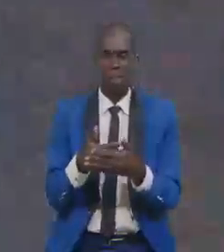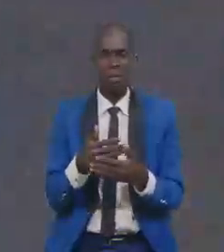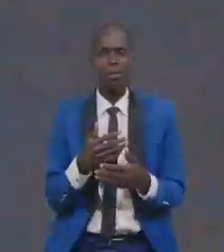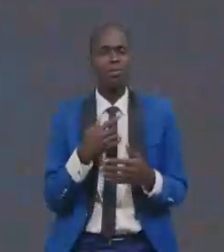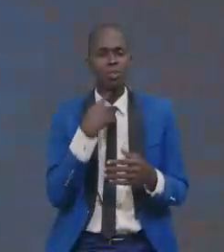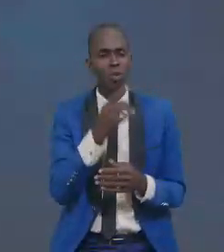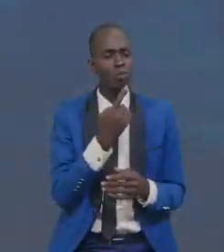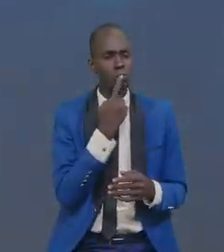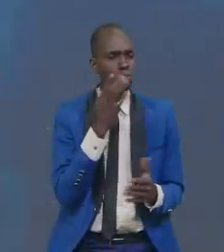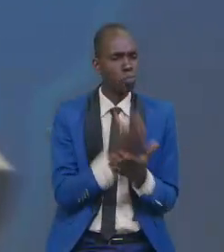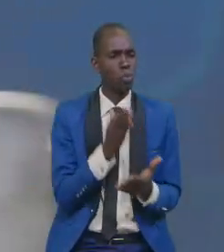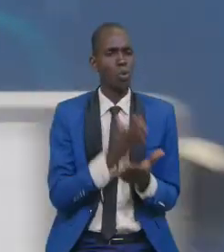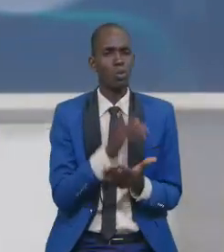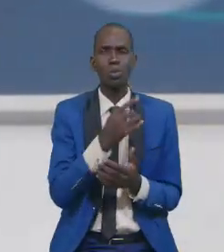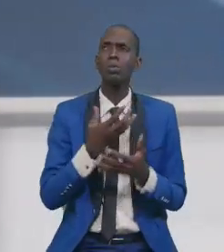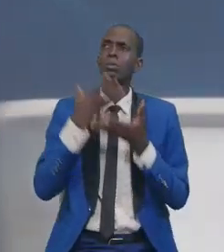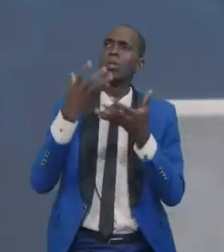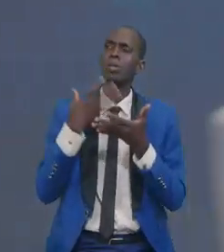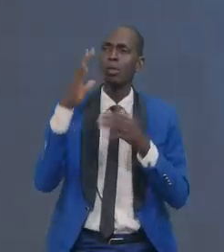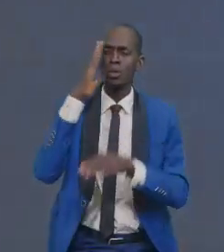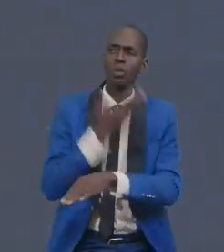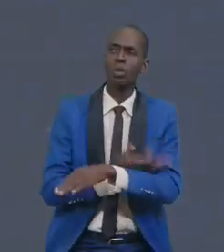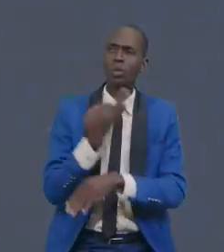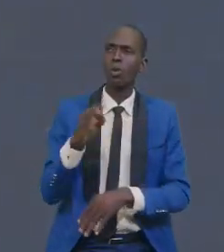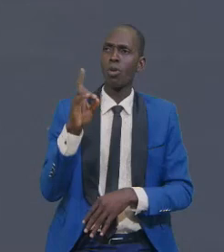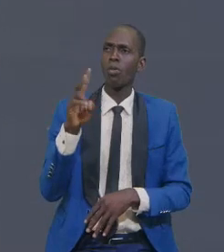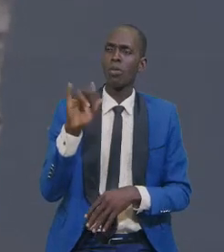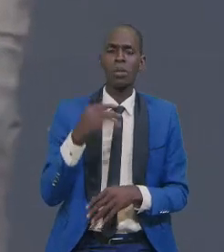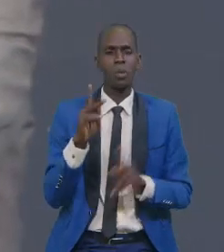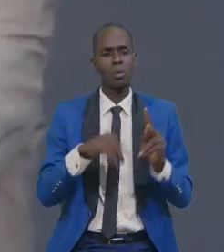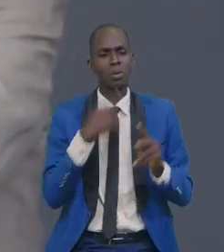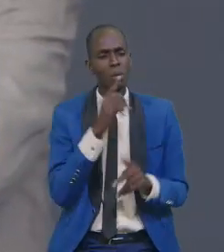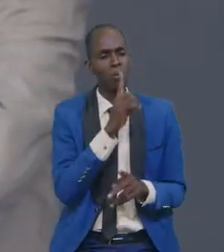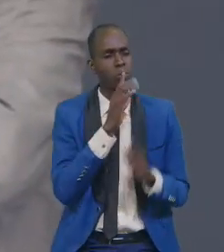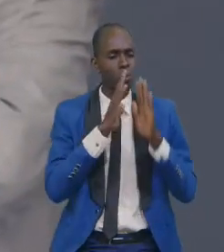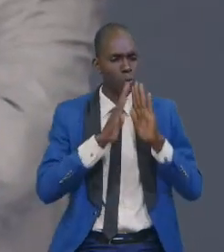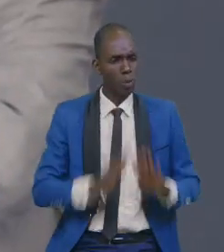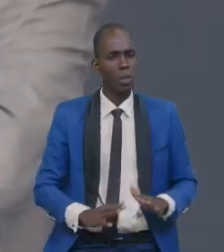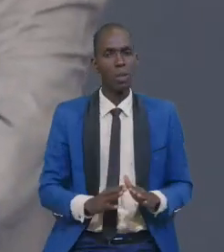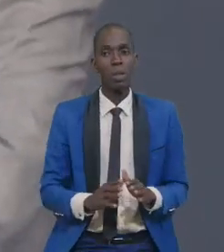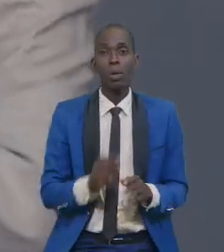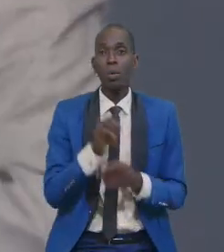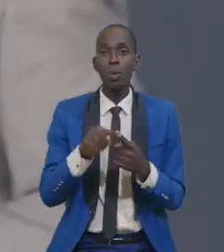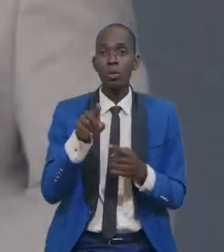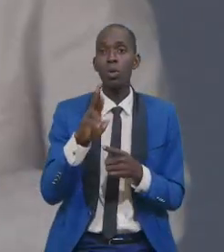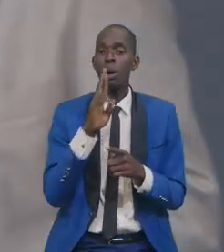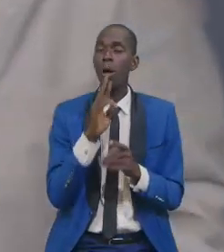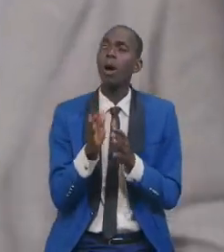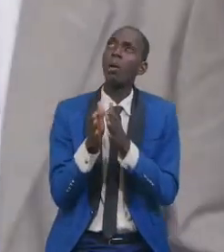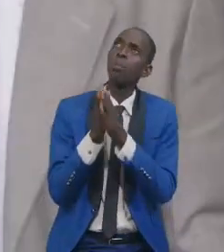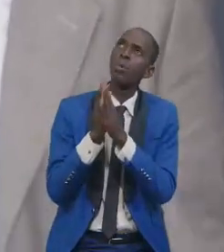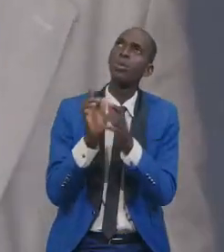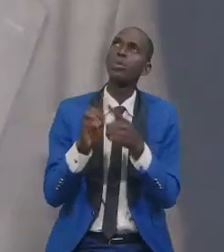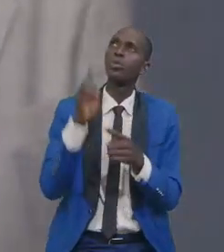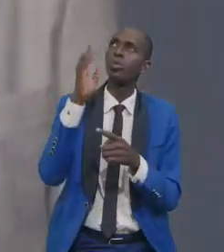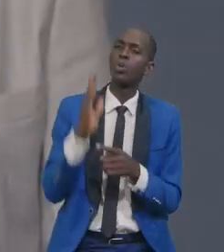know, sometimes when you're calling upon the Lord, you have something deep you are asking for. There's